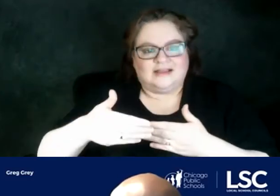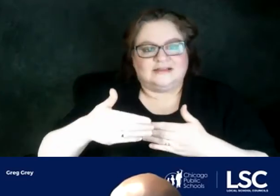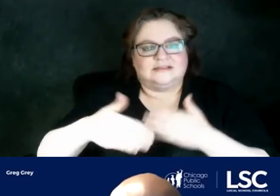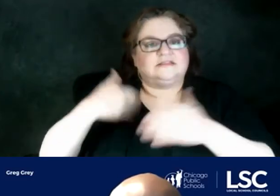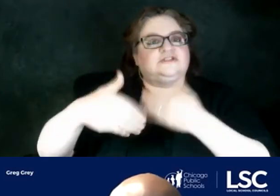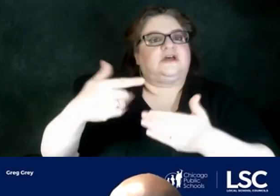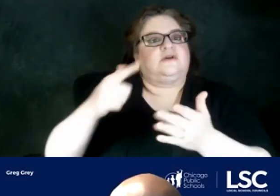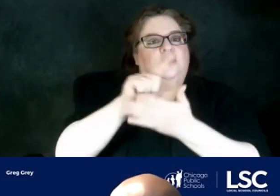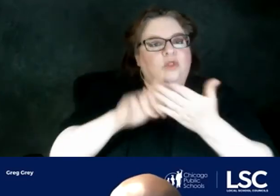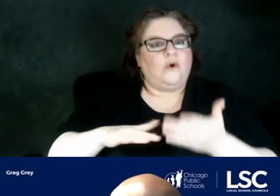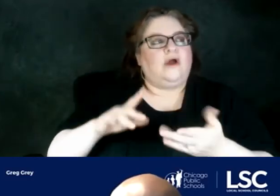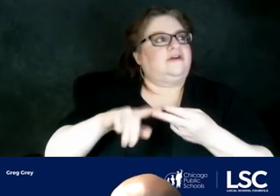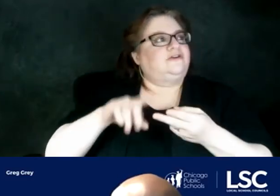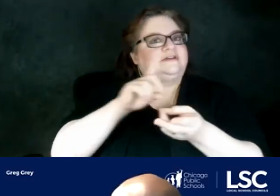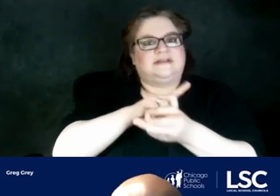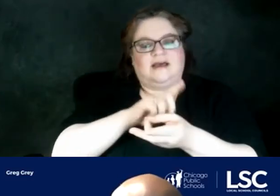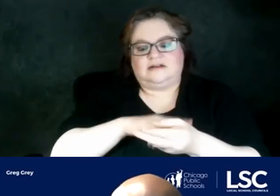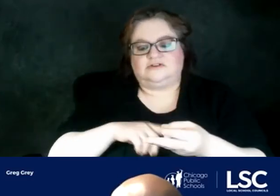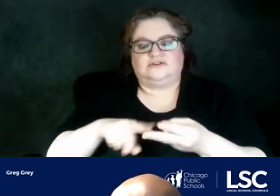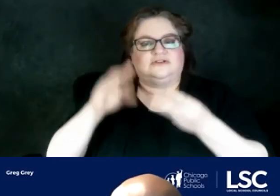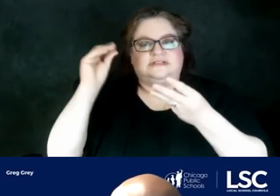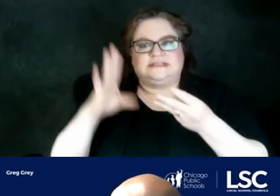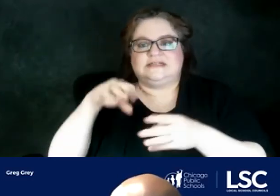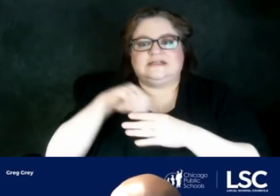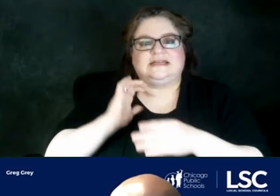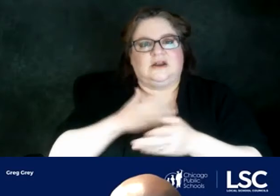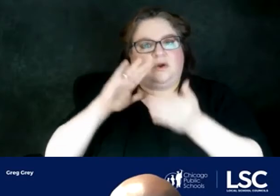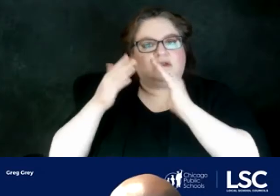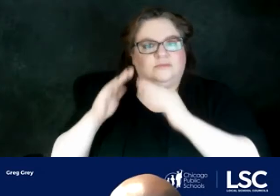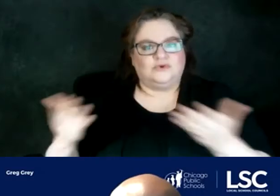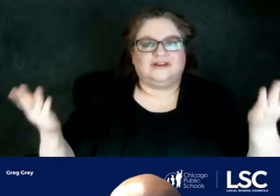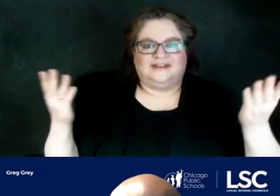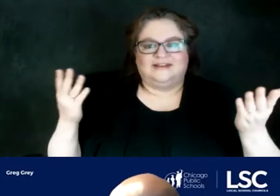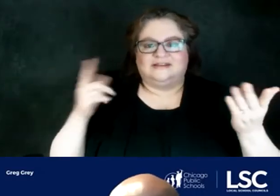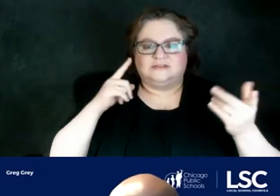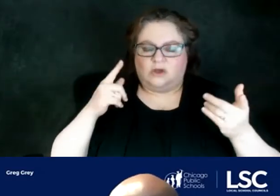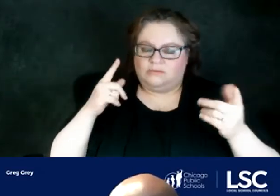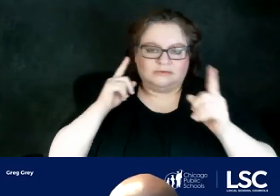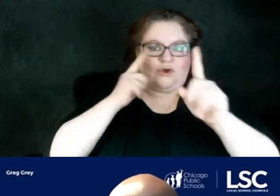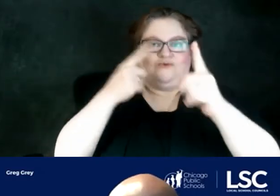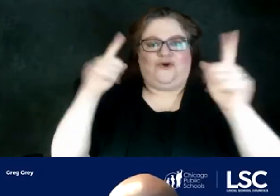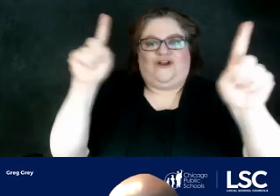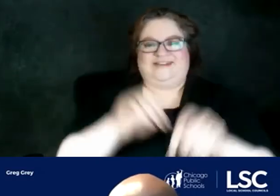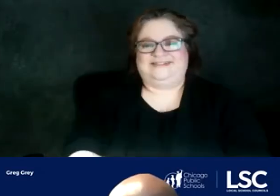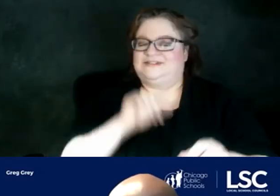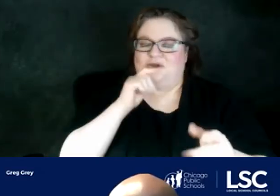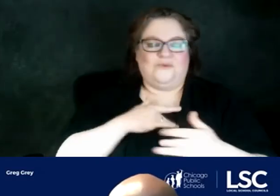doctors, teachers, and engineers in our community. So go for it. Don't